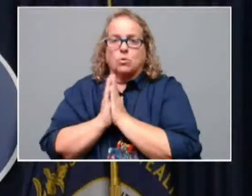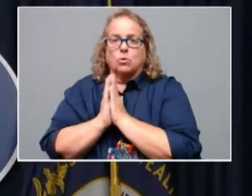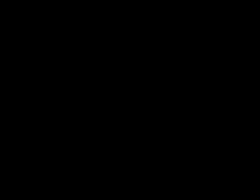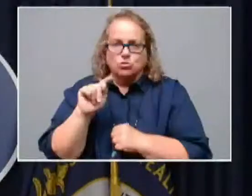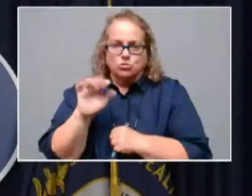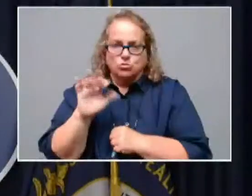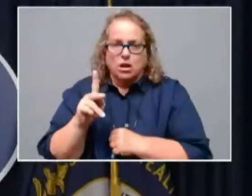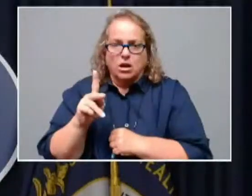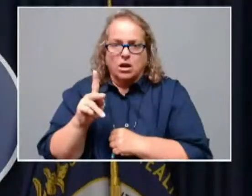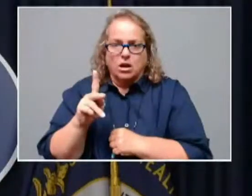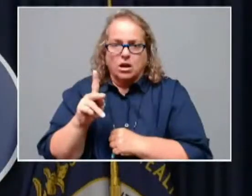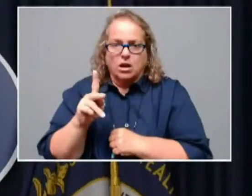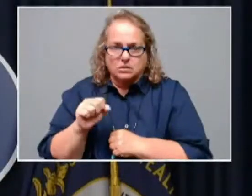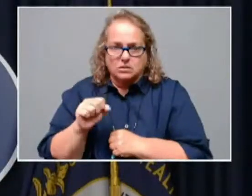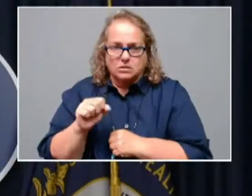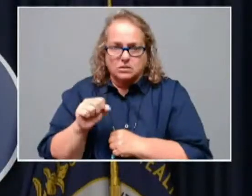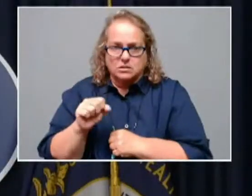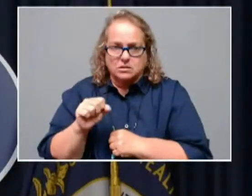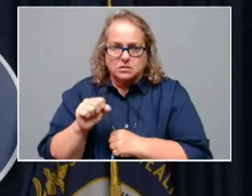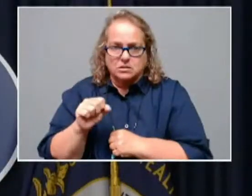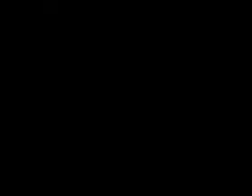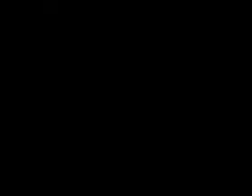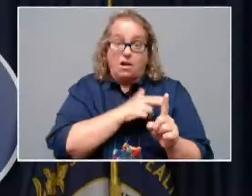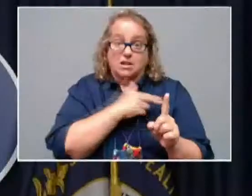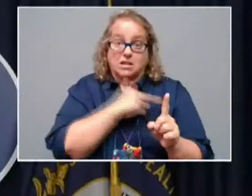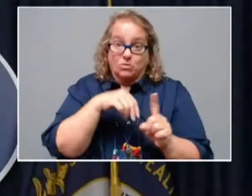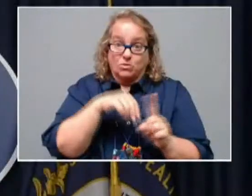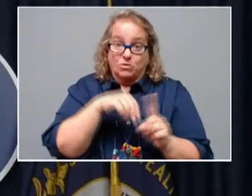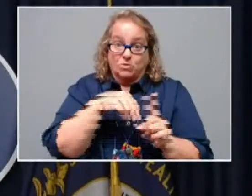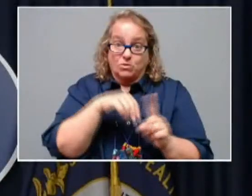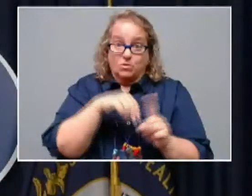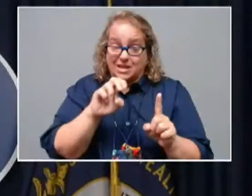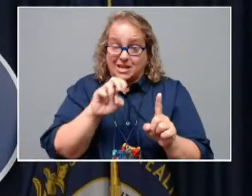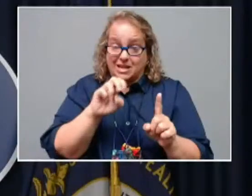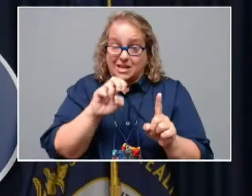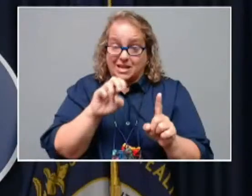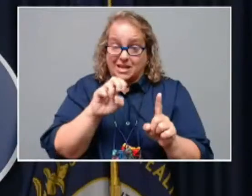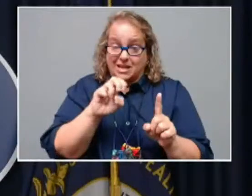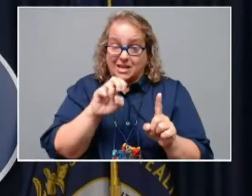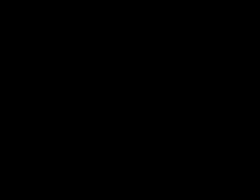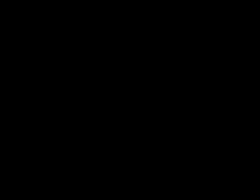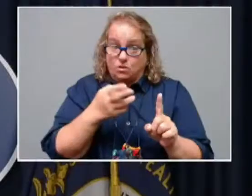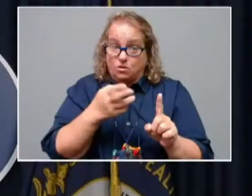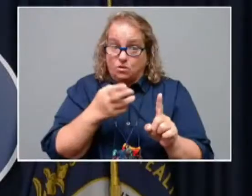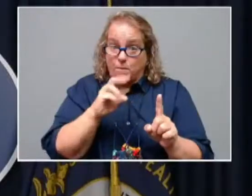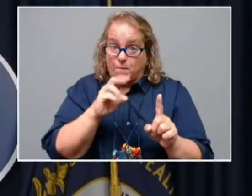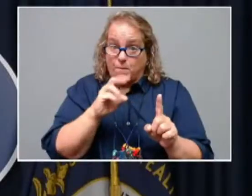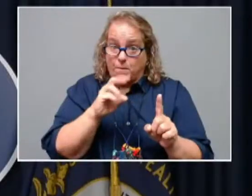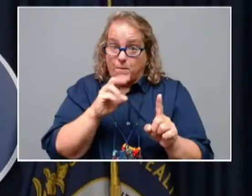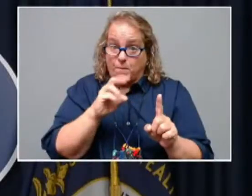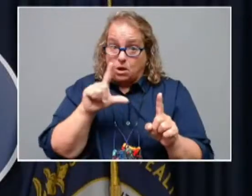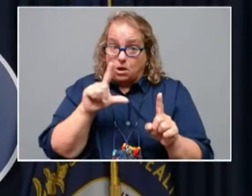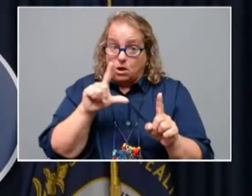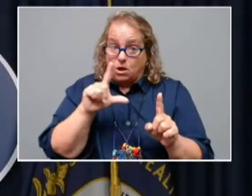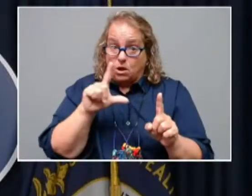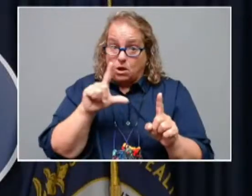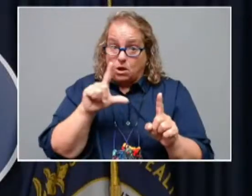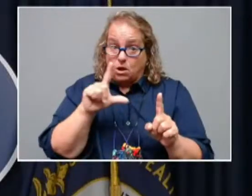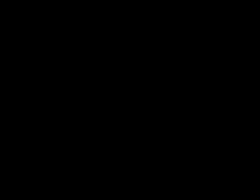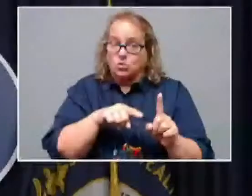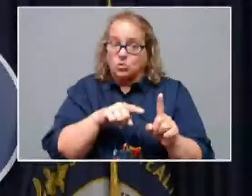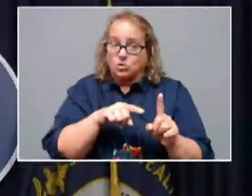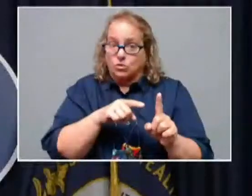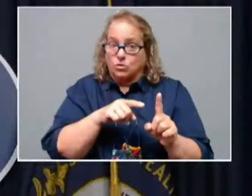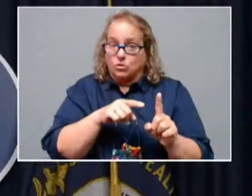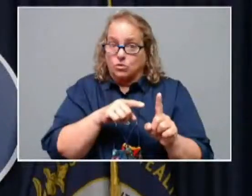Ephraim Mcdowell, has a morgue that fits 2 to 3, but that also shows you how rarely people die in that facility,